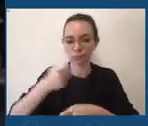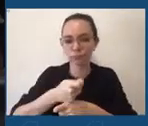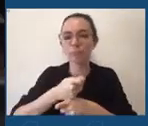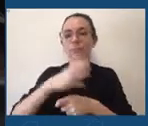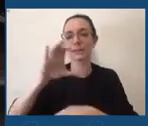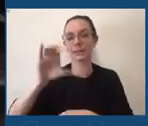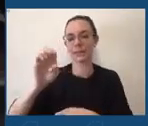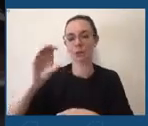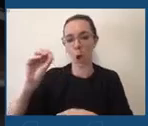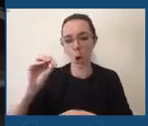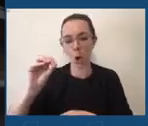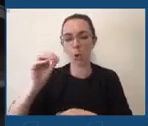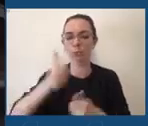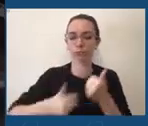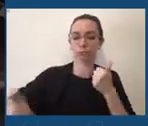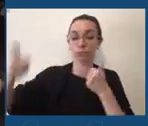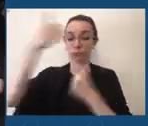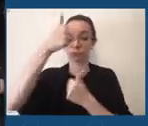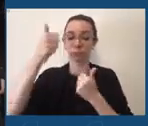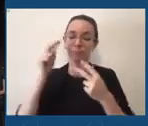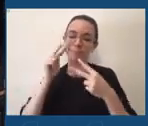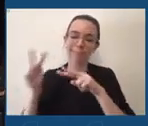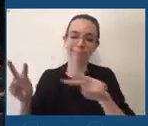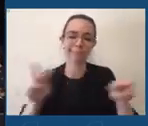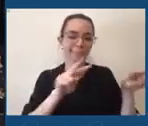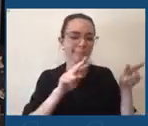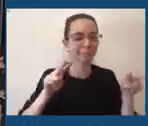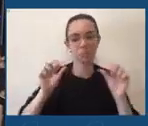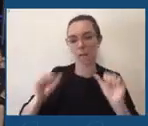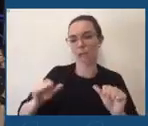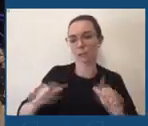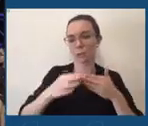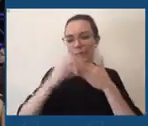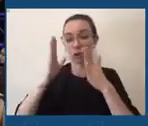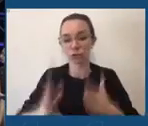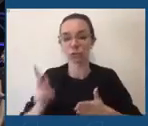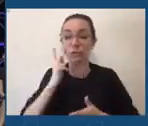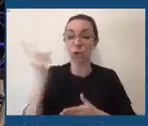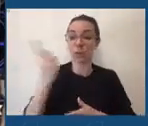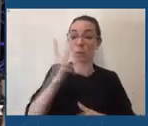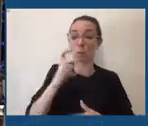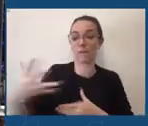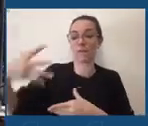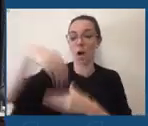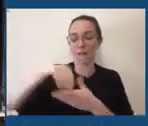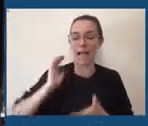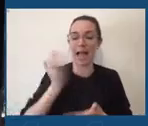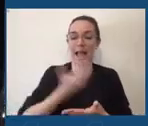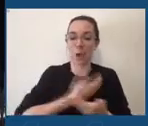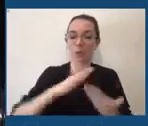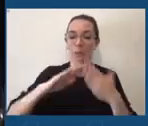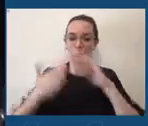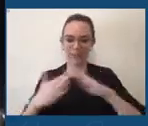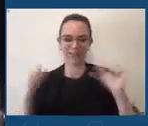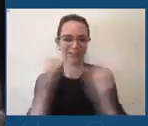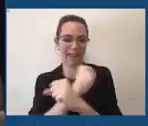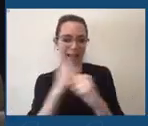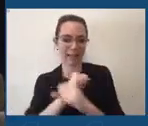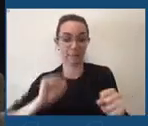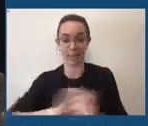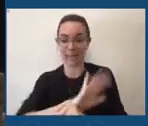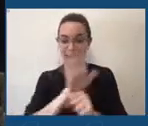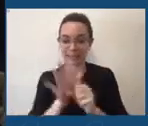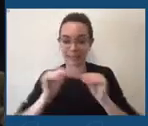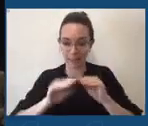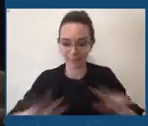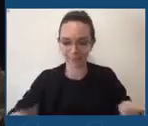of leadership, they saw someone who had been involved with our communities fighting the pandemic. And I don't know about the org charts